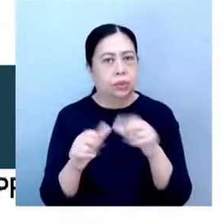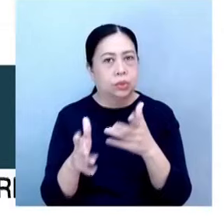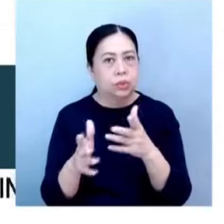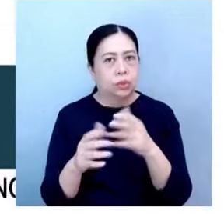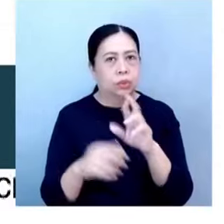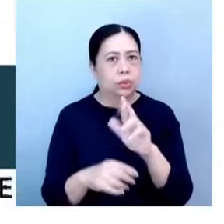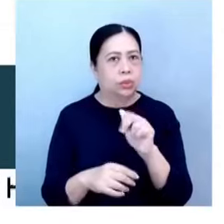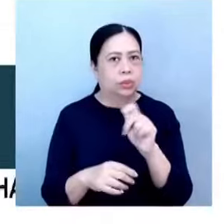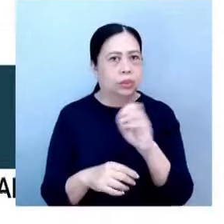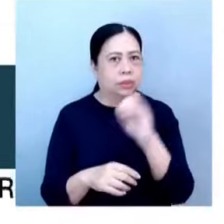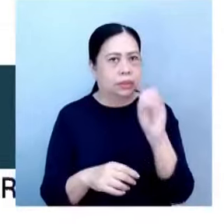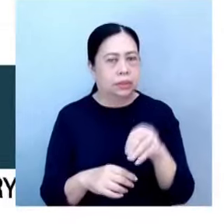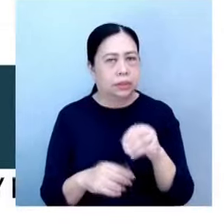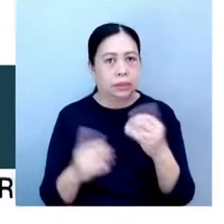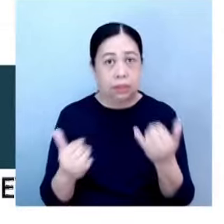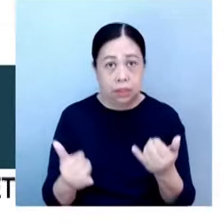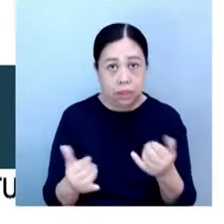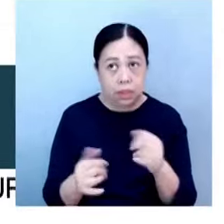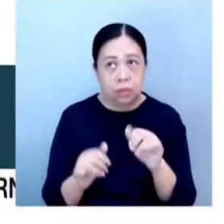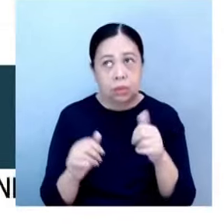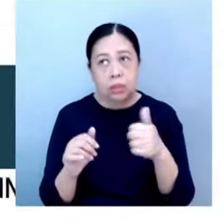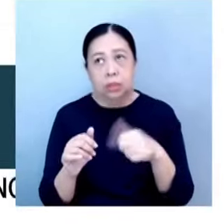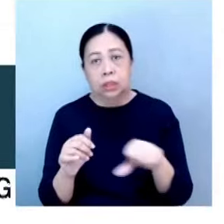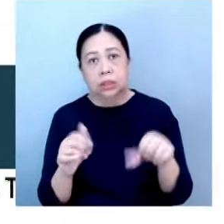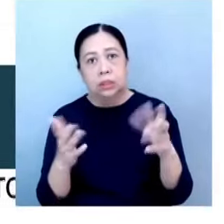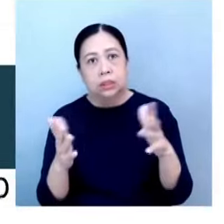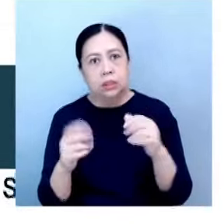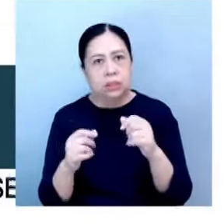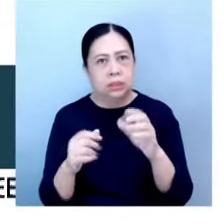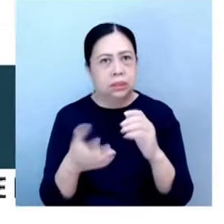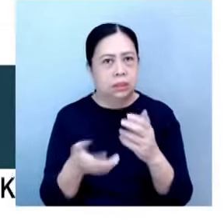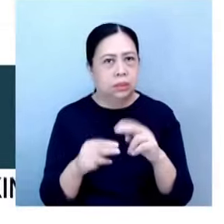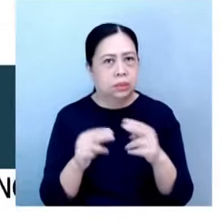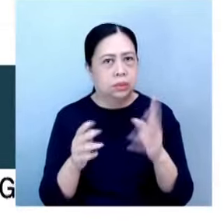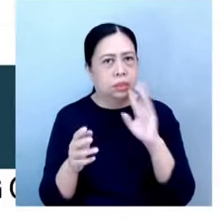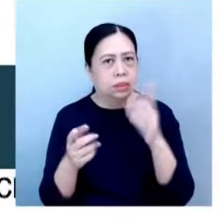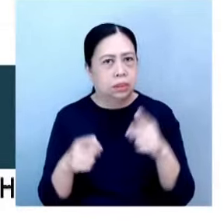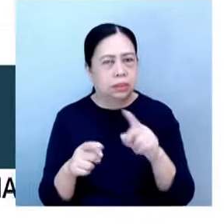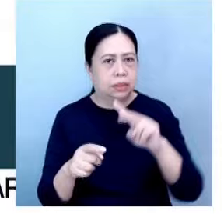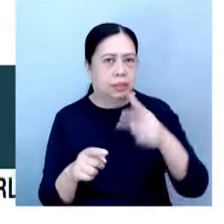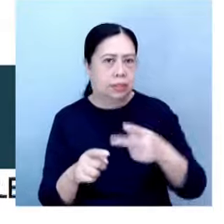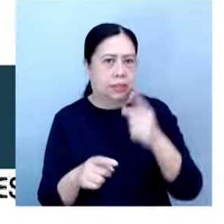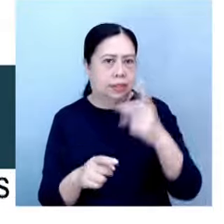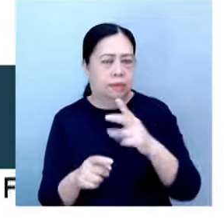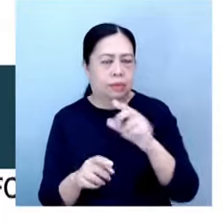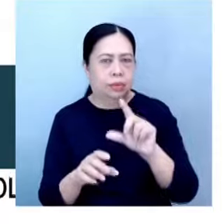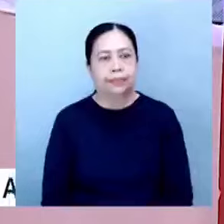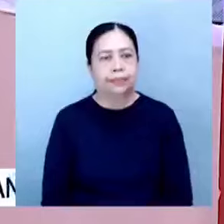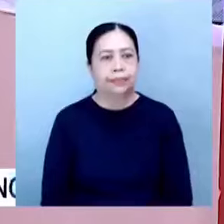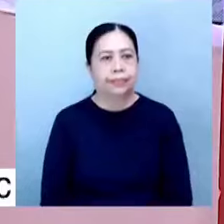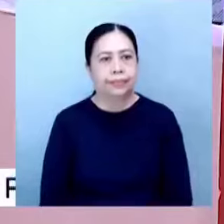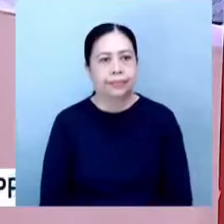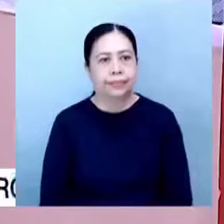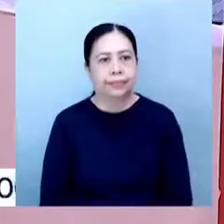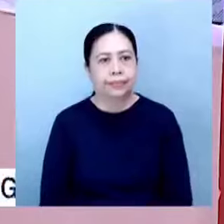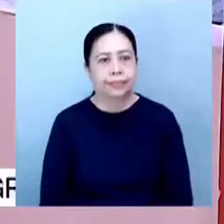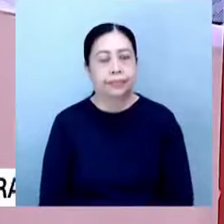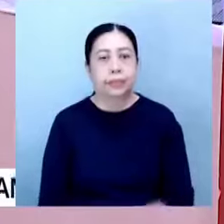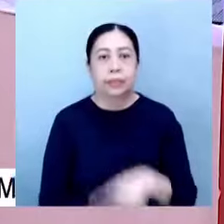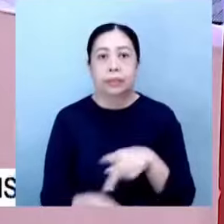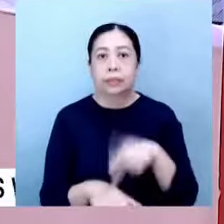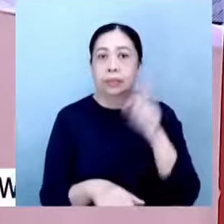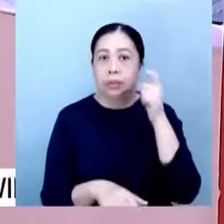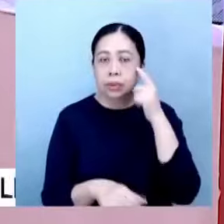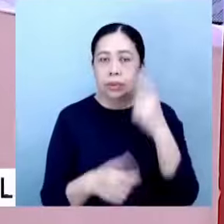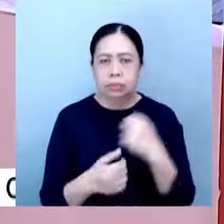for as of the moment, and any rate cut will likely happen towards the second half of 2024. The Philippine government